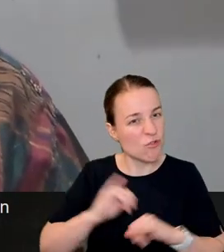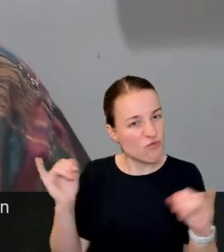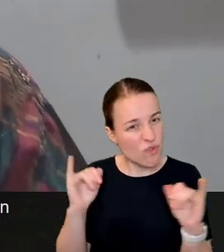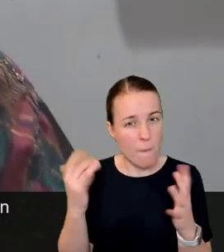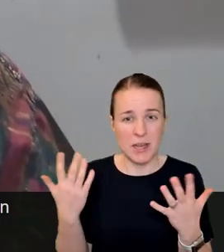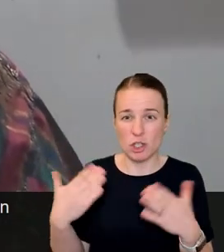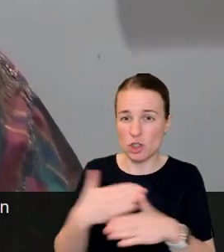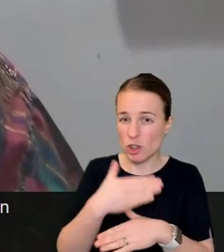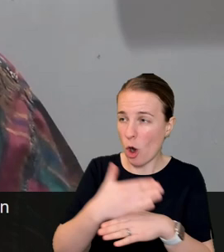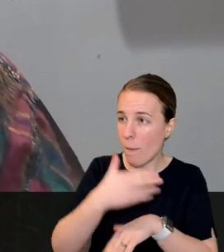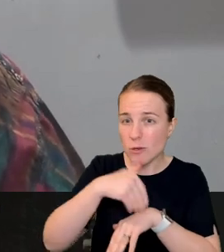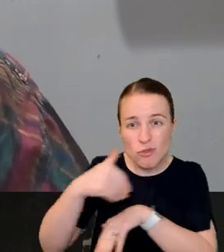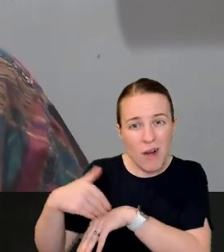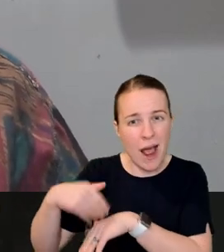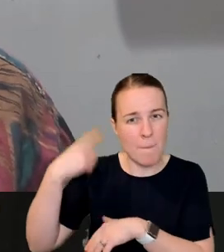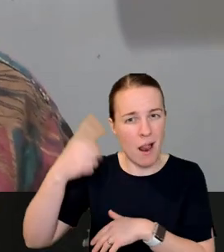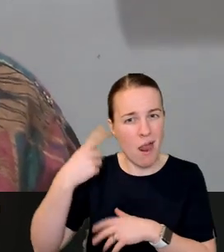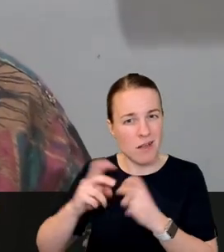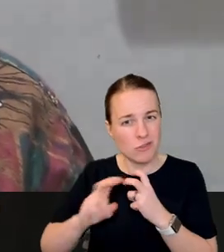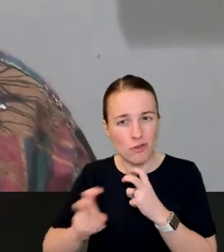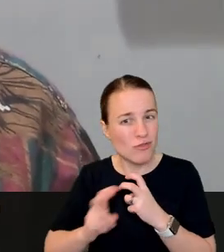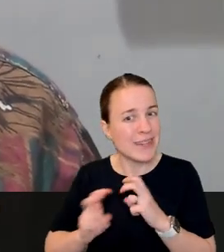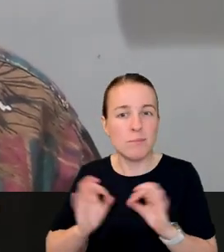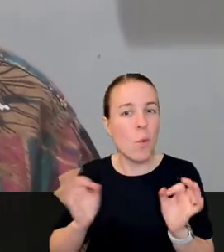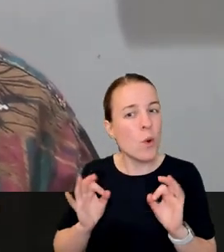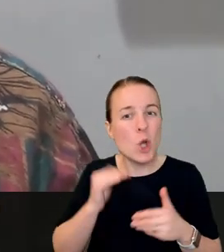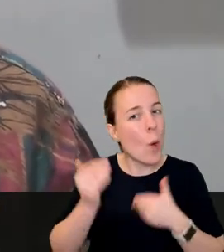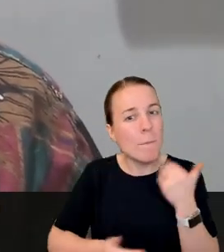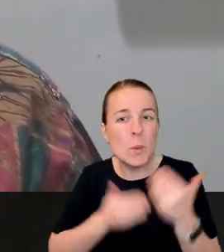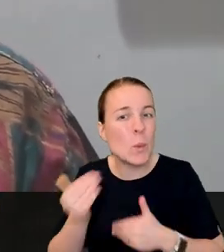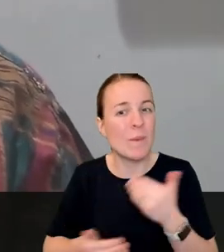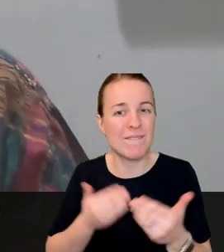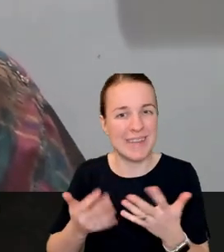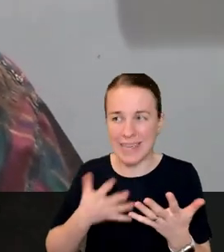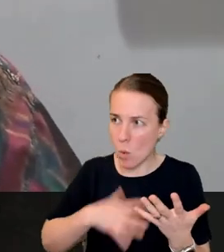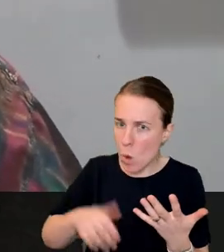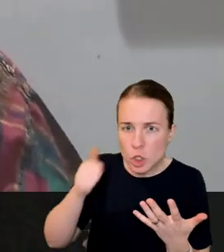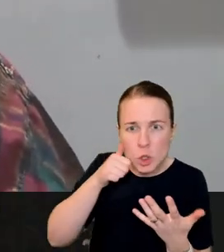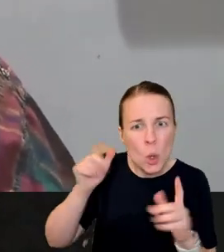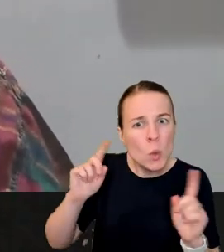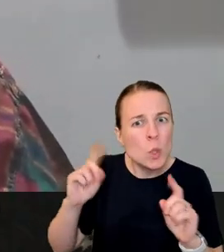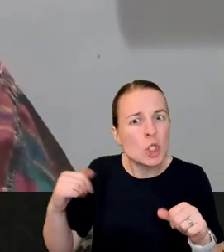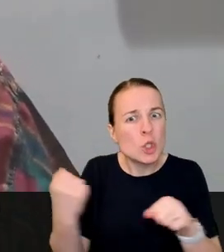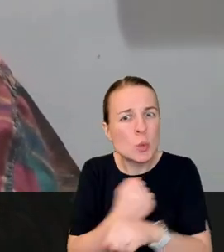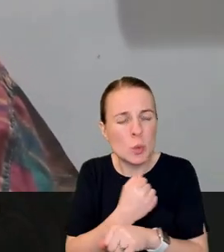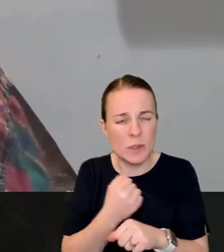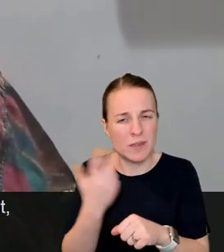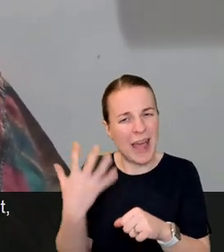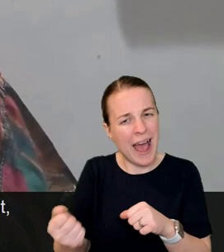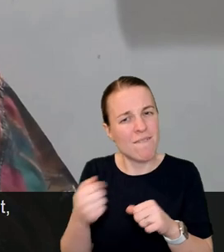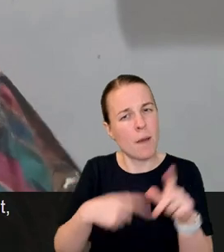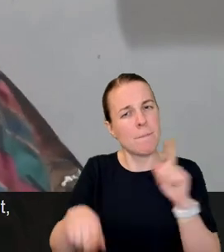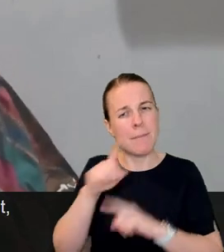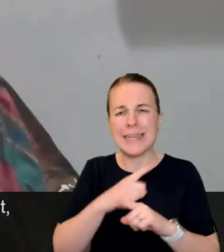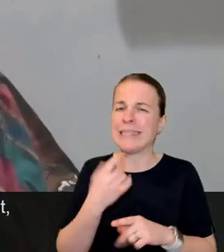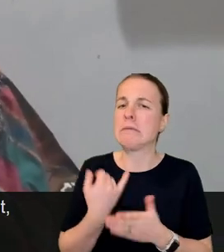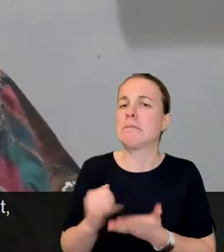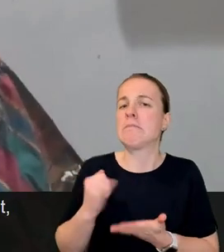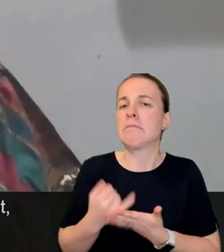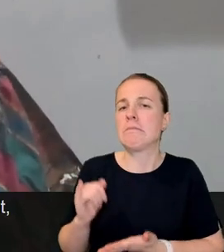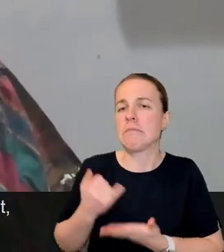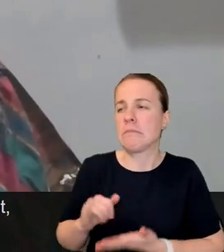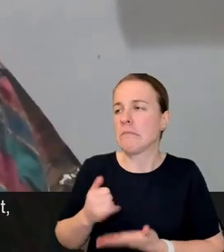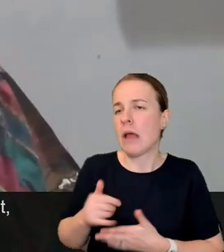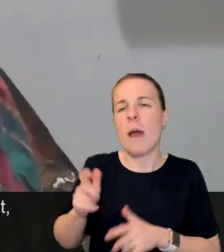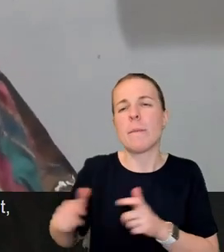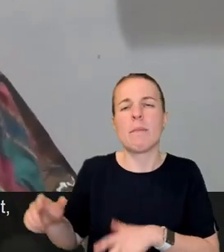transport isn't moving, and they want to know what he's going to do about it, and he comes on meetings and dismisses it, and dismisses those people by